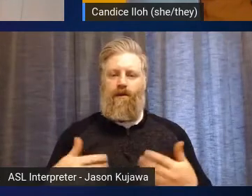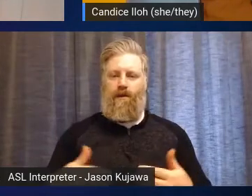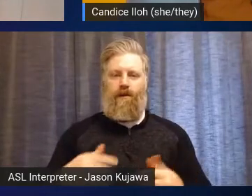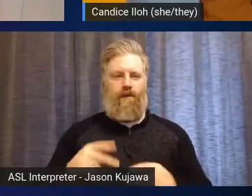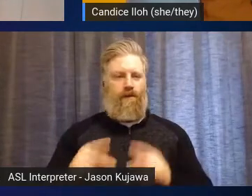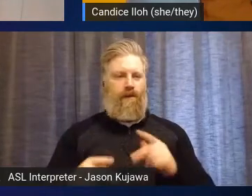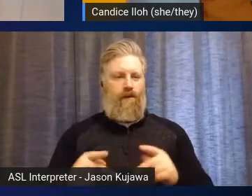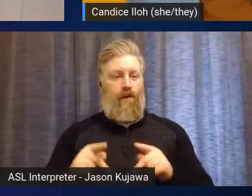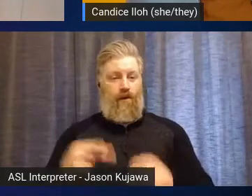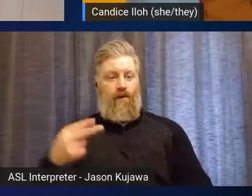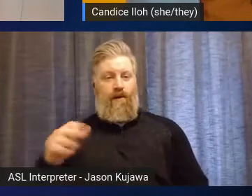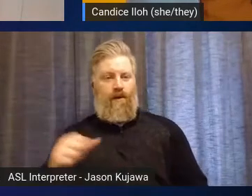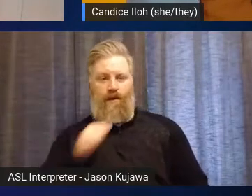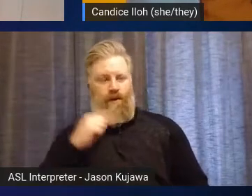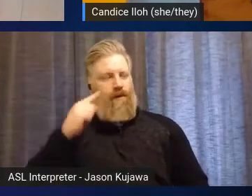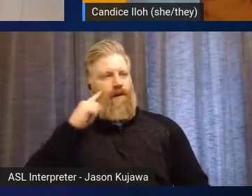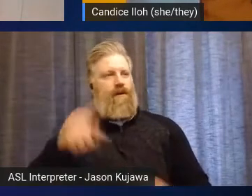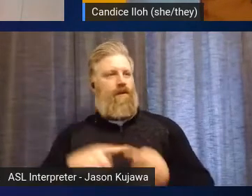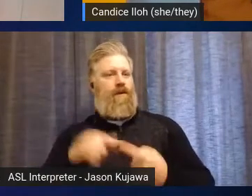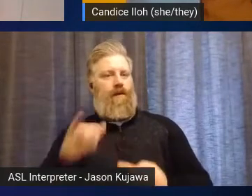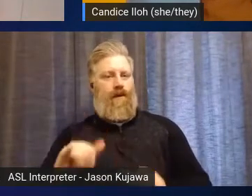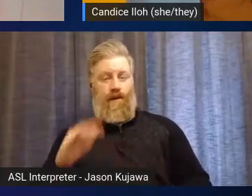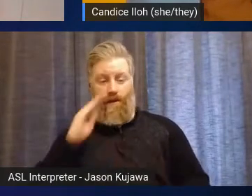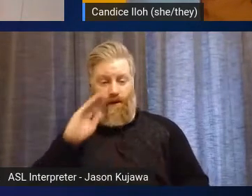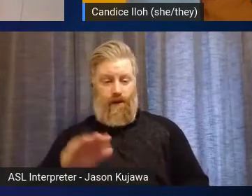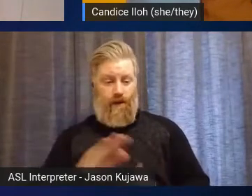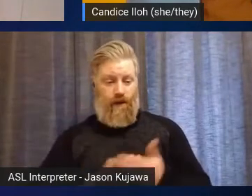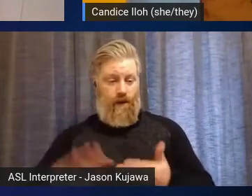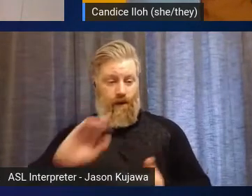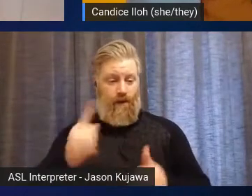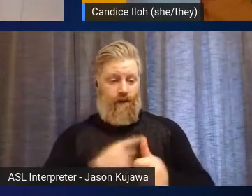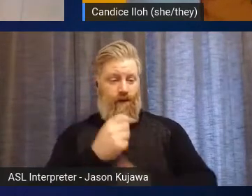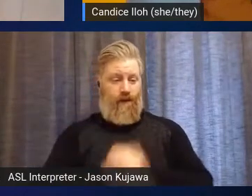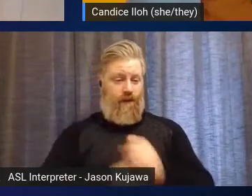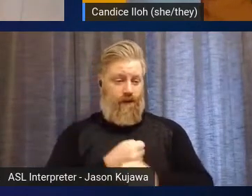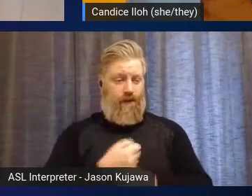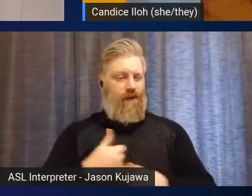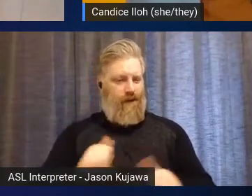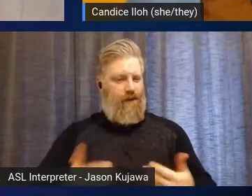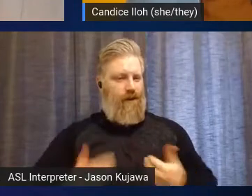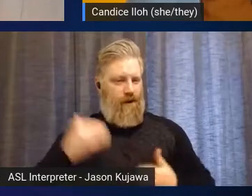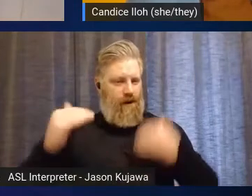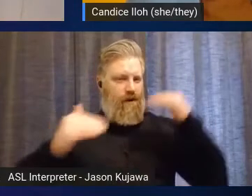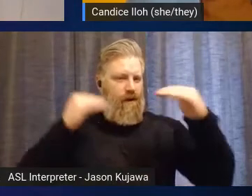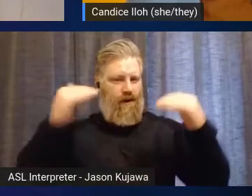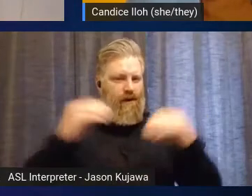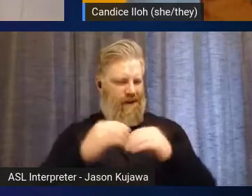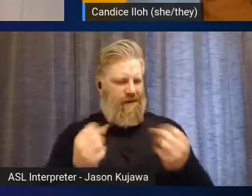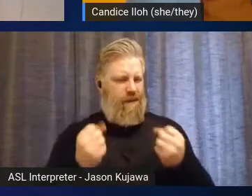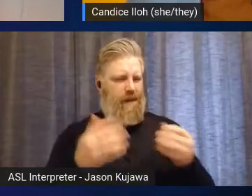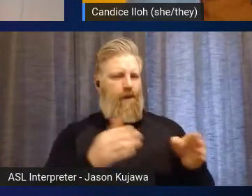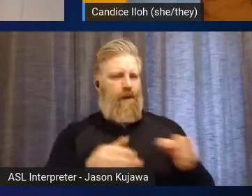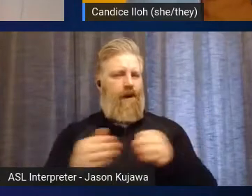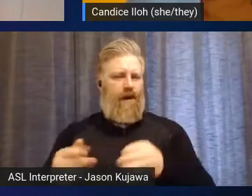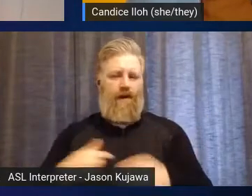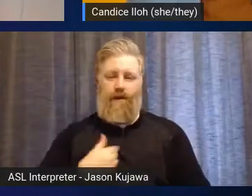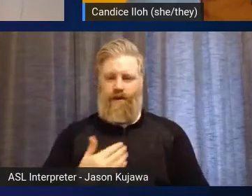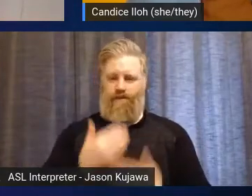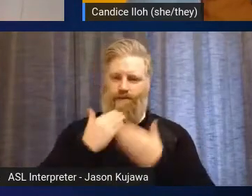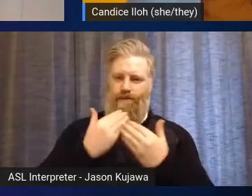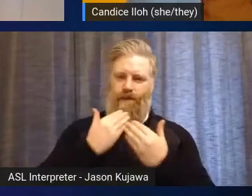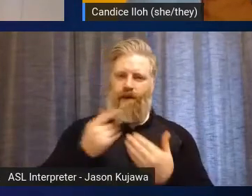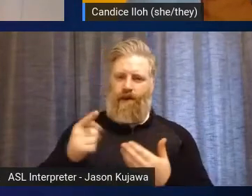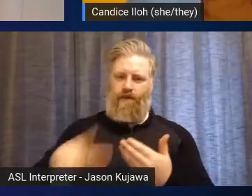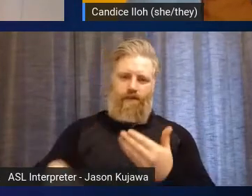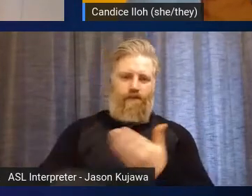everybody knows that freshman year of college, you are definitely still a young adult in all the ways. So I'm grateful for that, this work being added